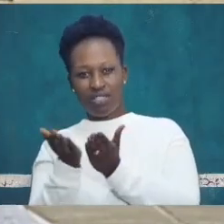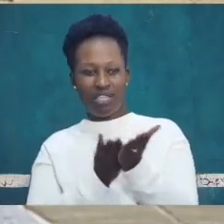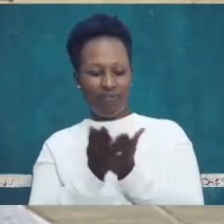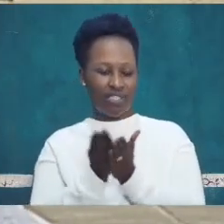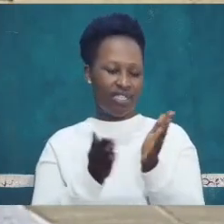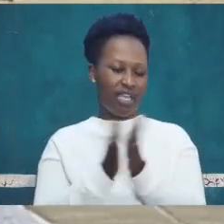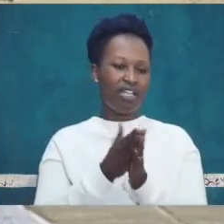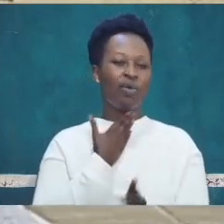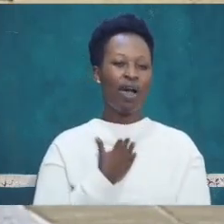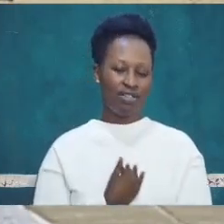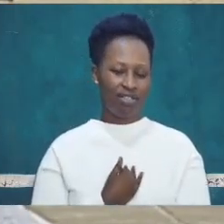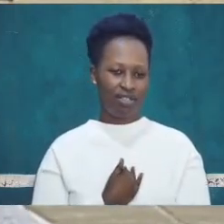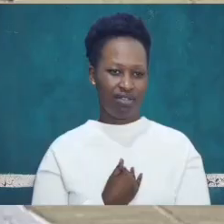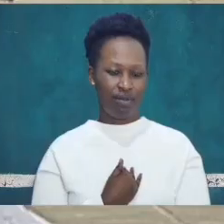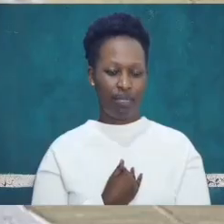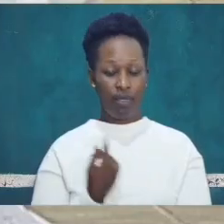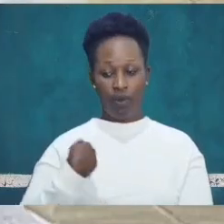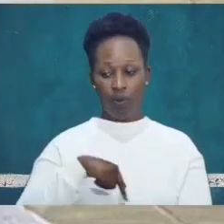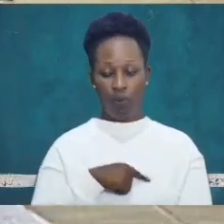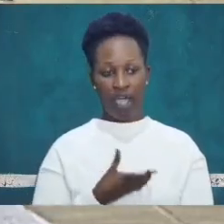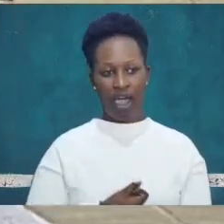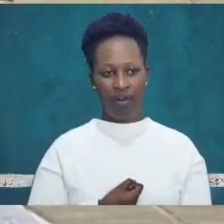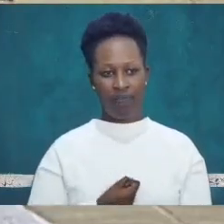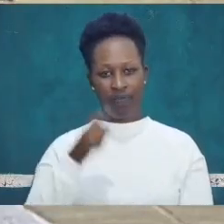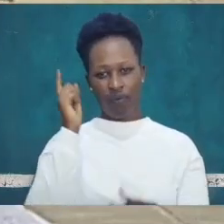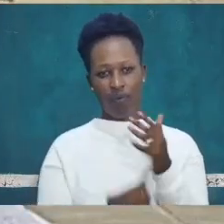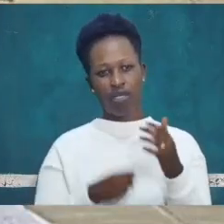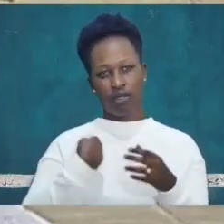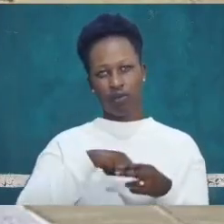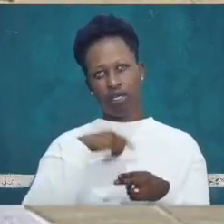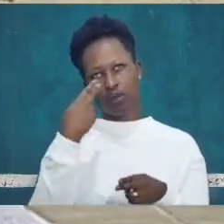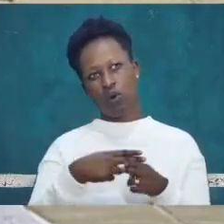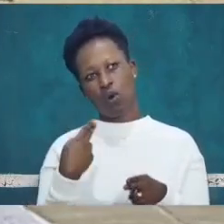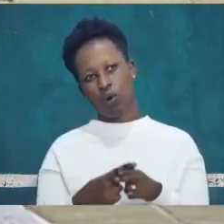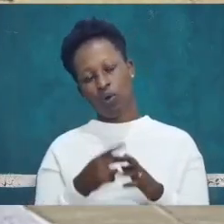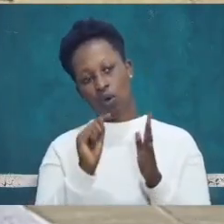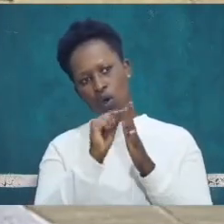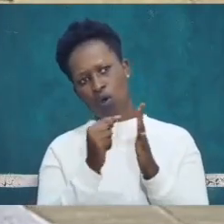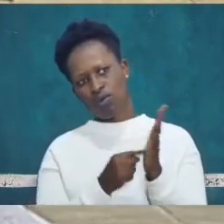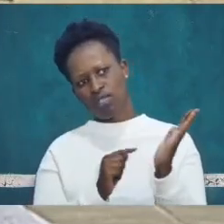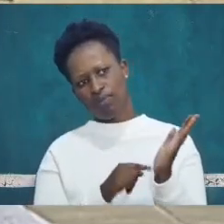and wants. So we have what we call, the concept of